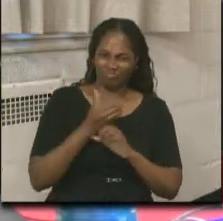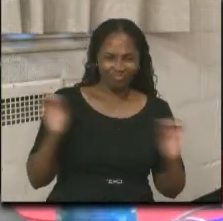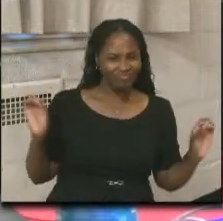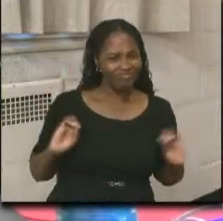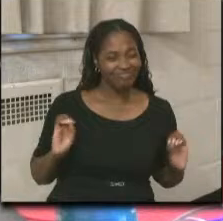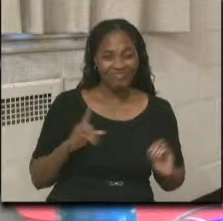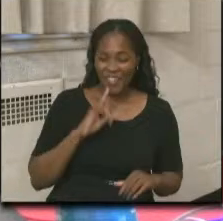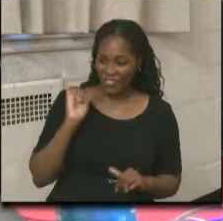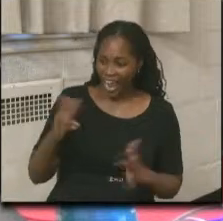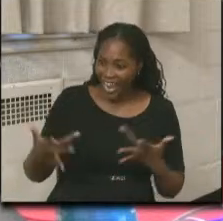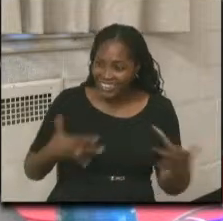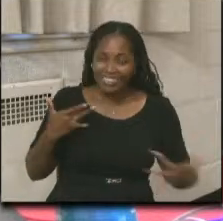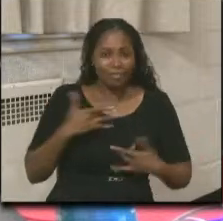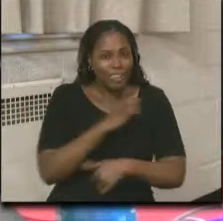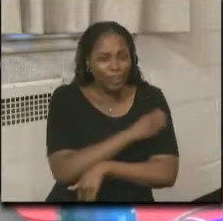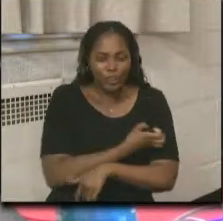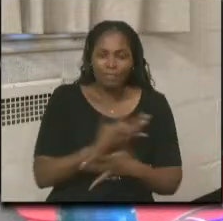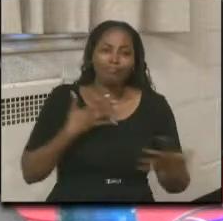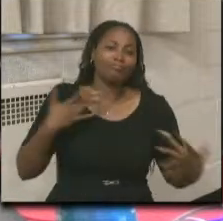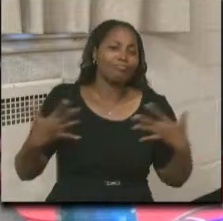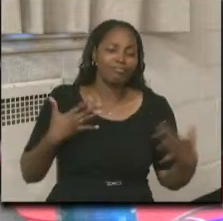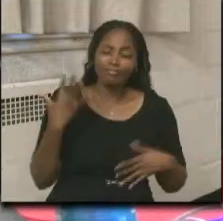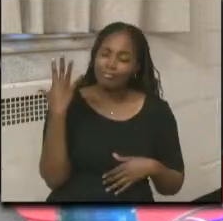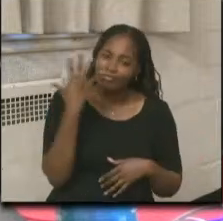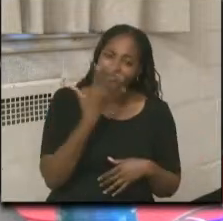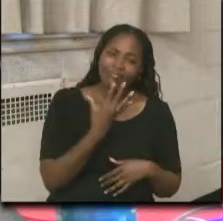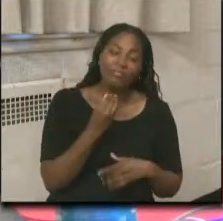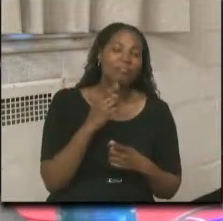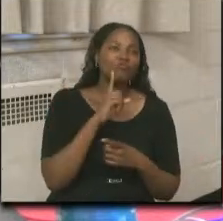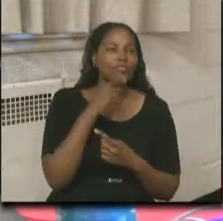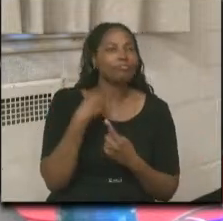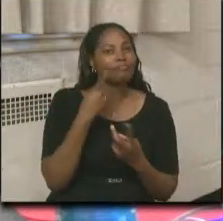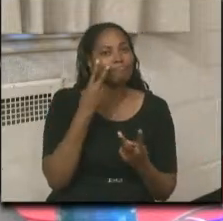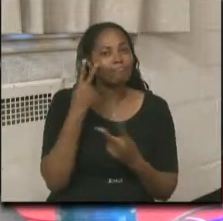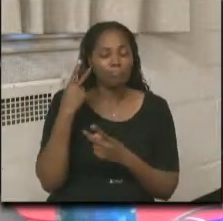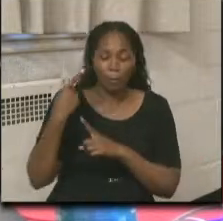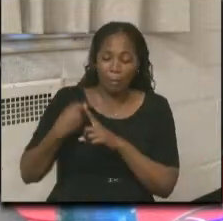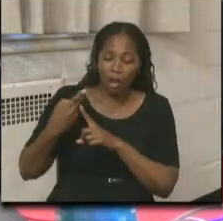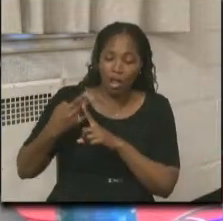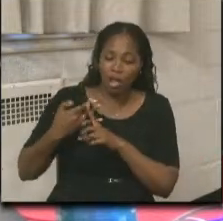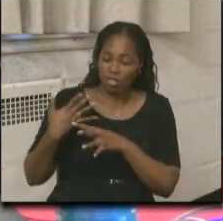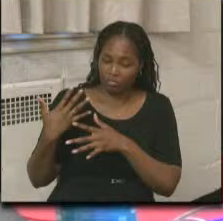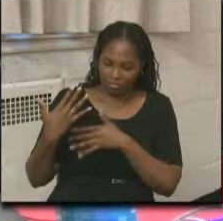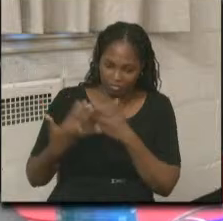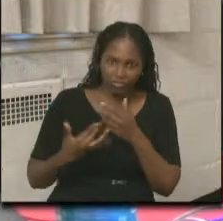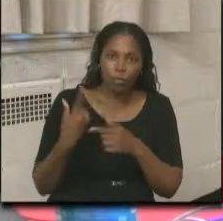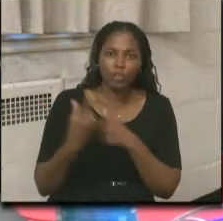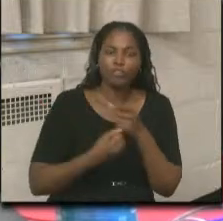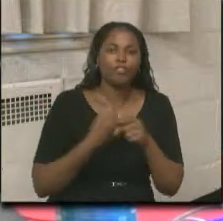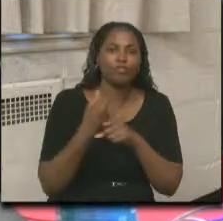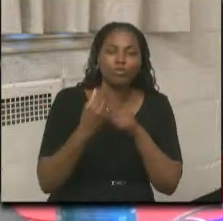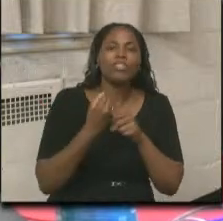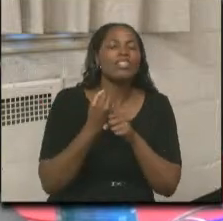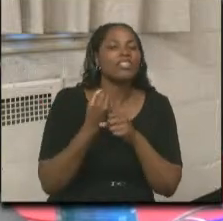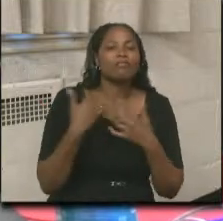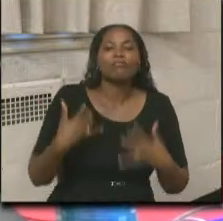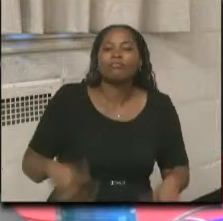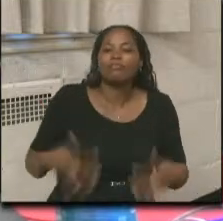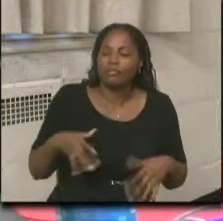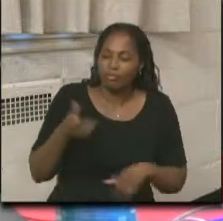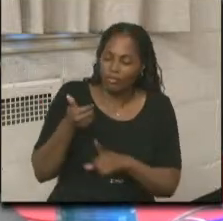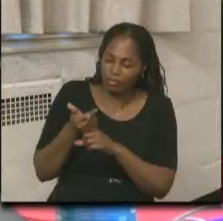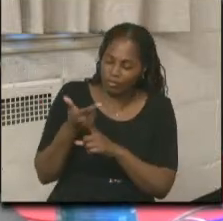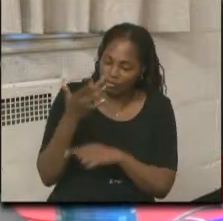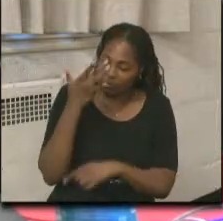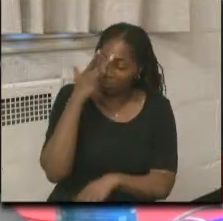excitement. But I think over the months and up to this year, I think brilliant also. You bring so much